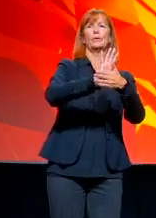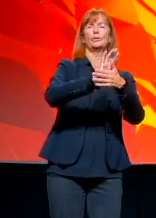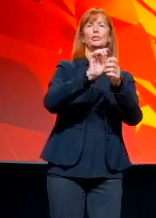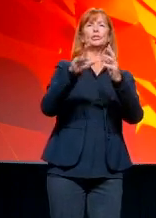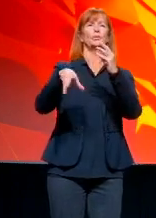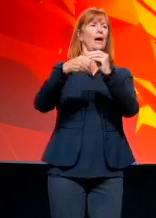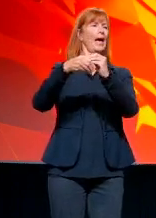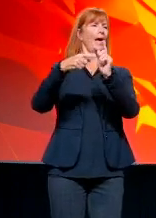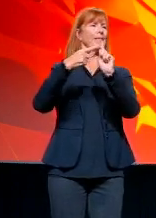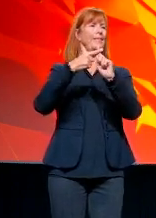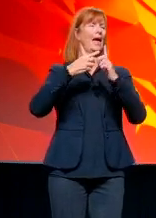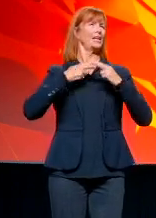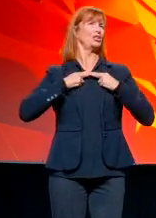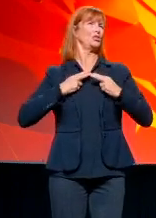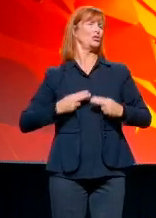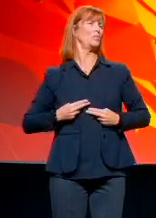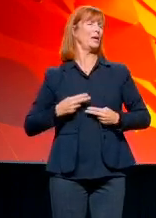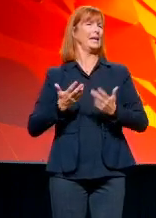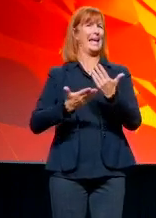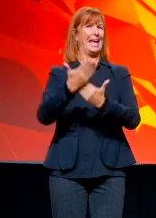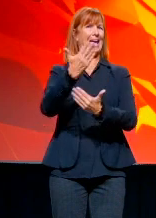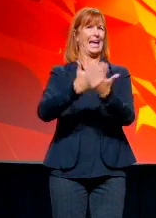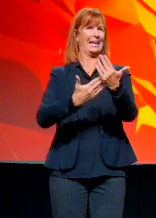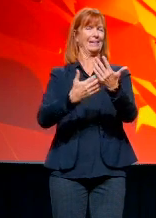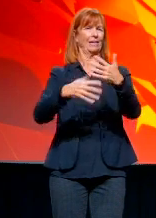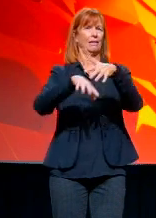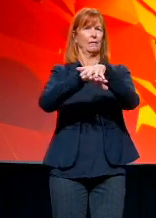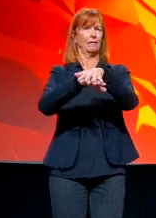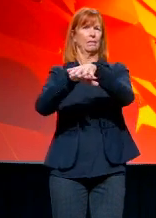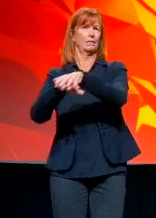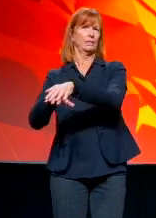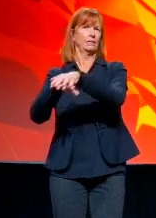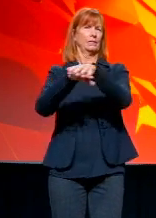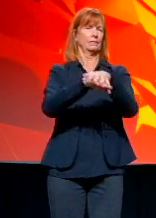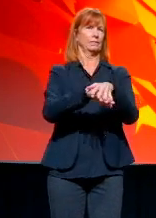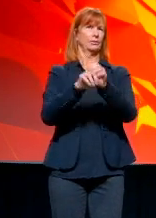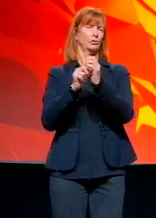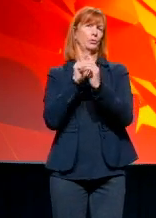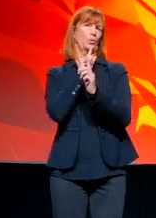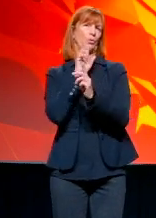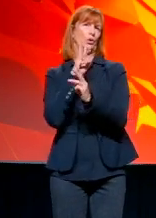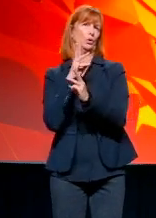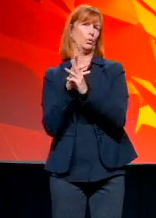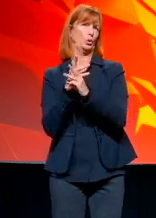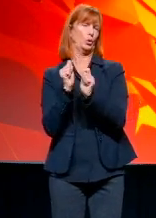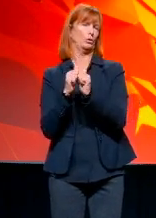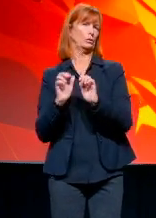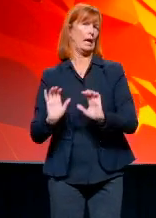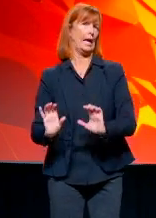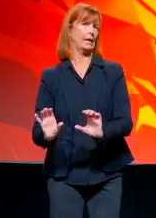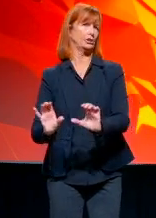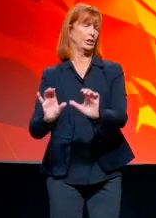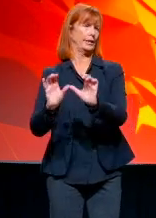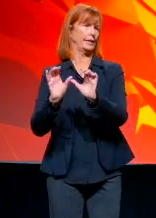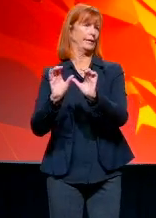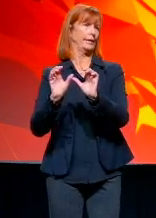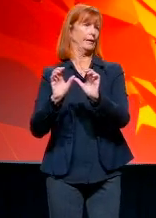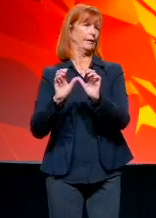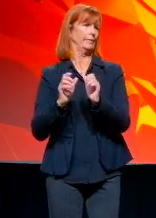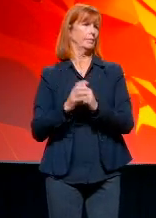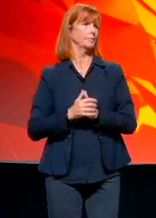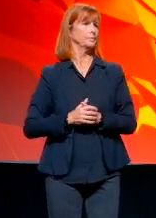human hand got mapped to the robotics hand to perform a real-world bimanual manipulation task, like picking the mark and putting that in the